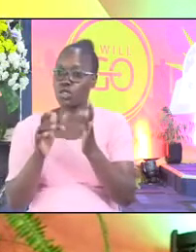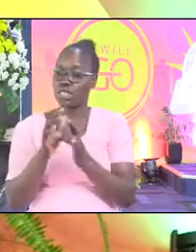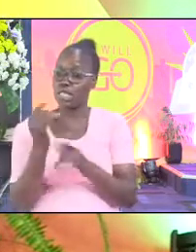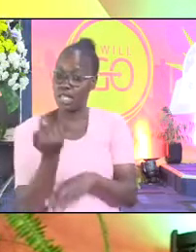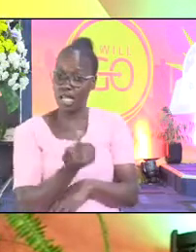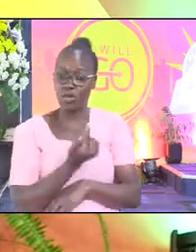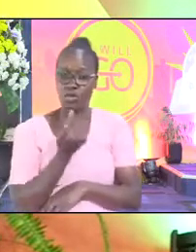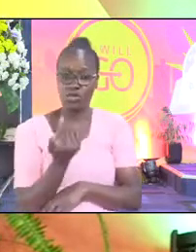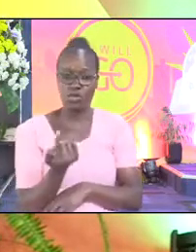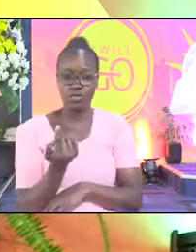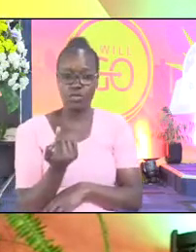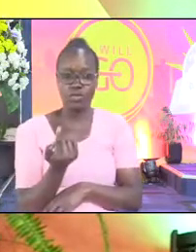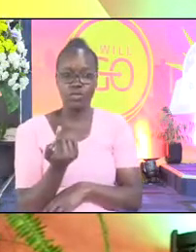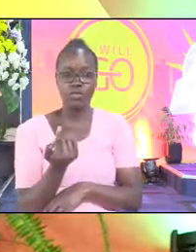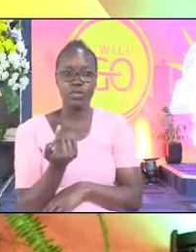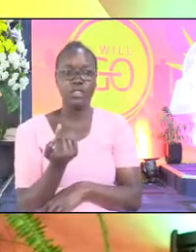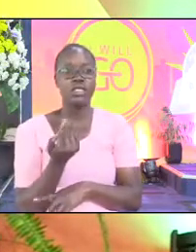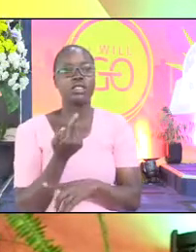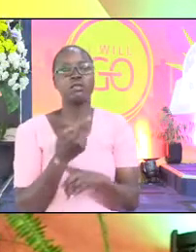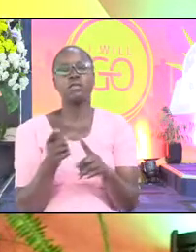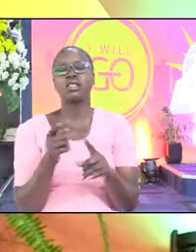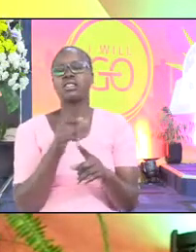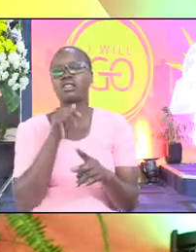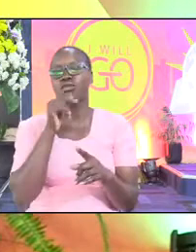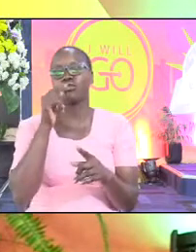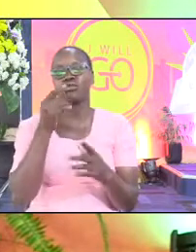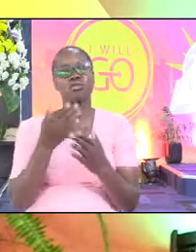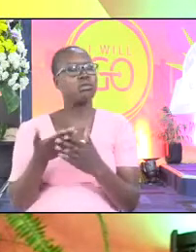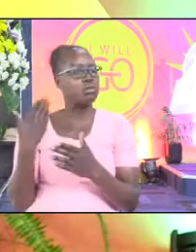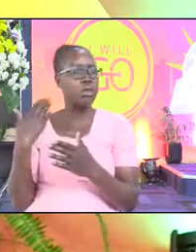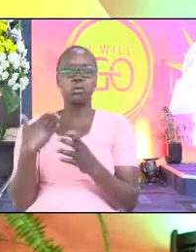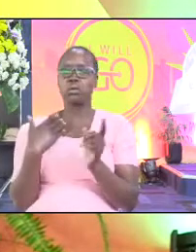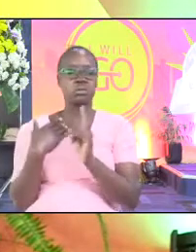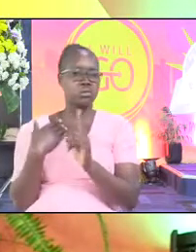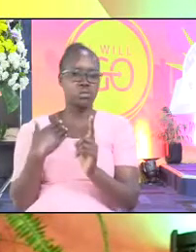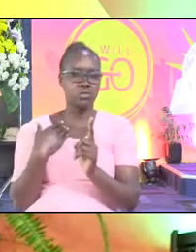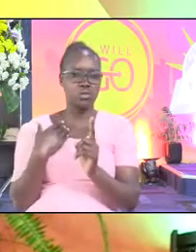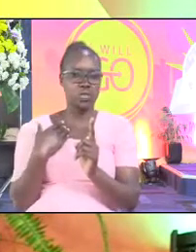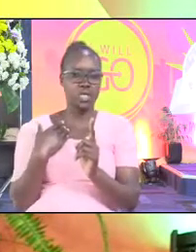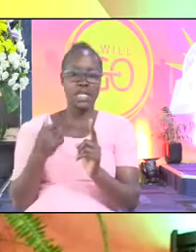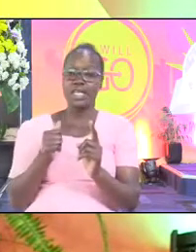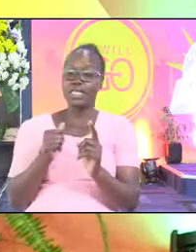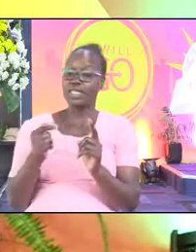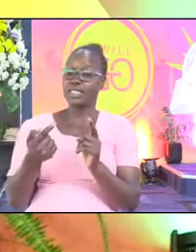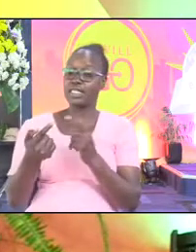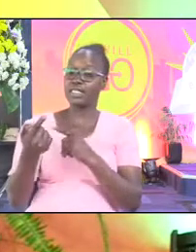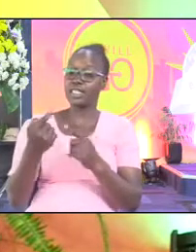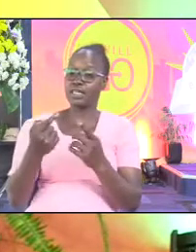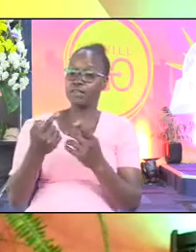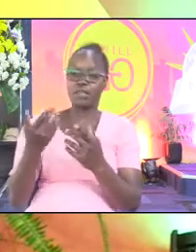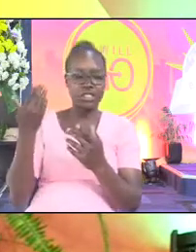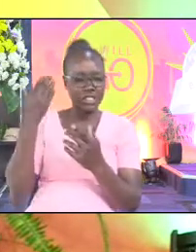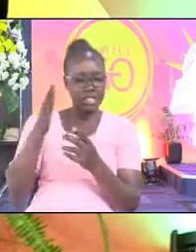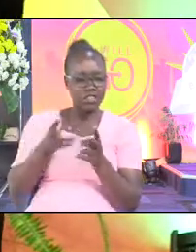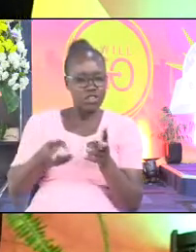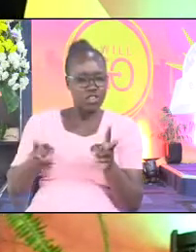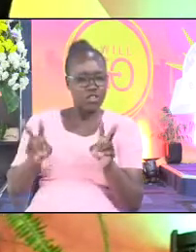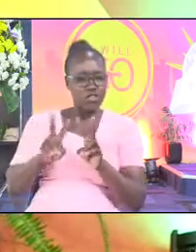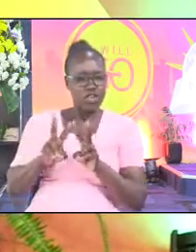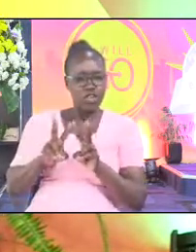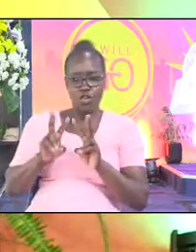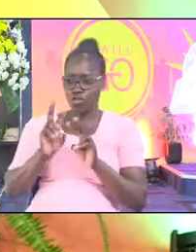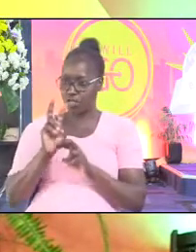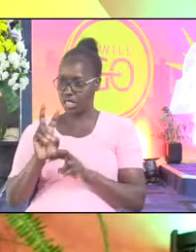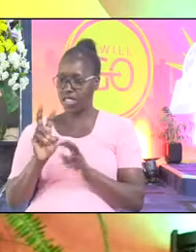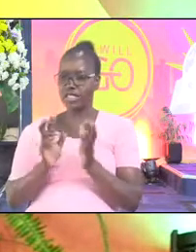alone. But that was not her purpose. She did not know the value of